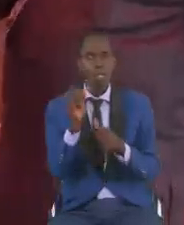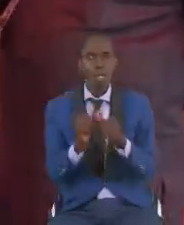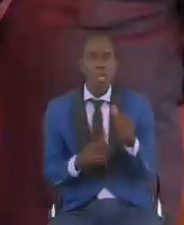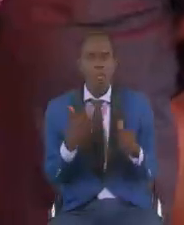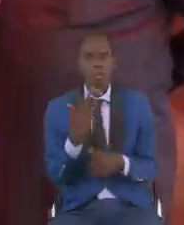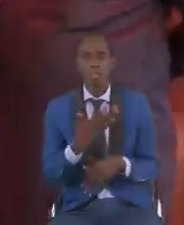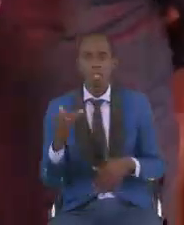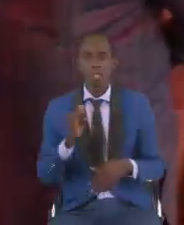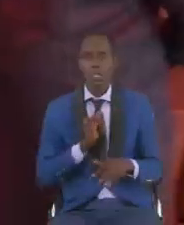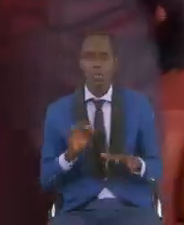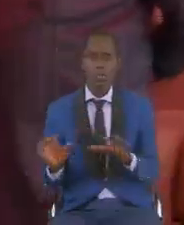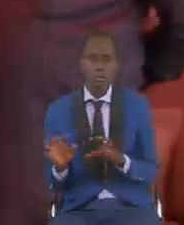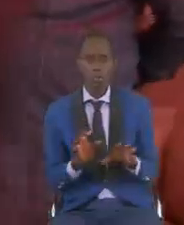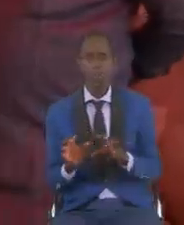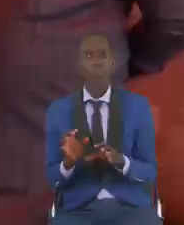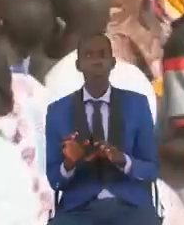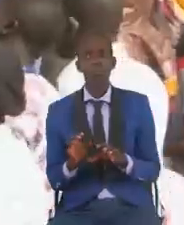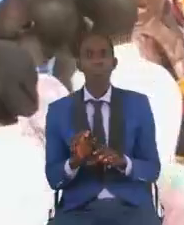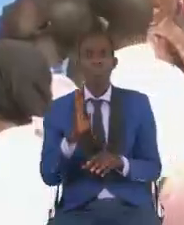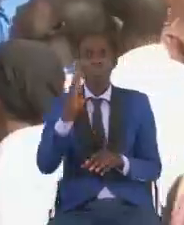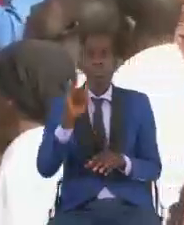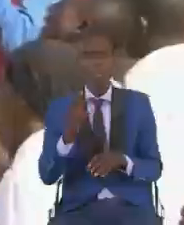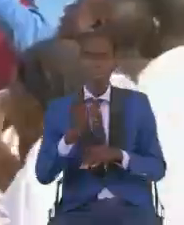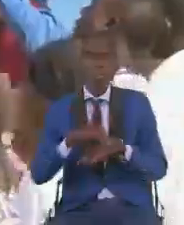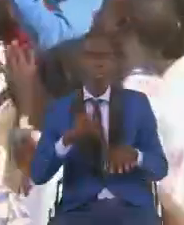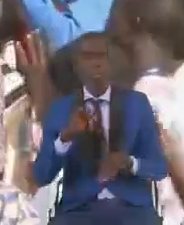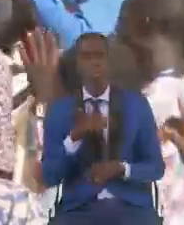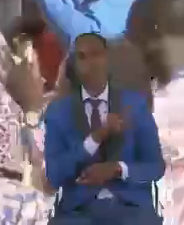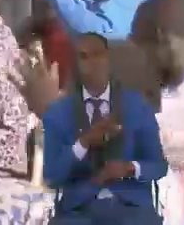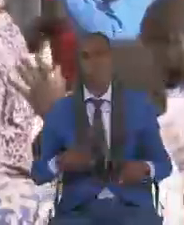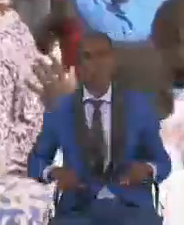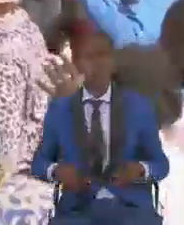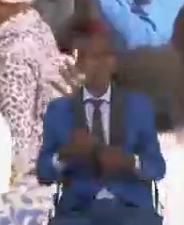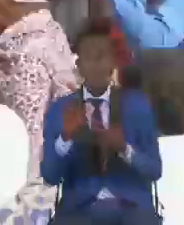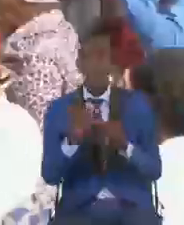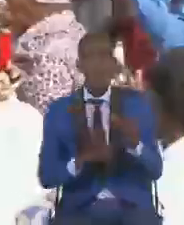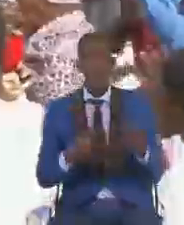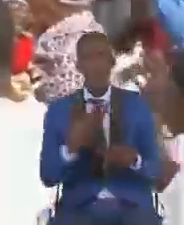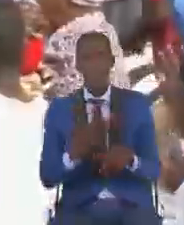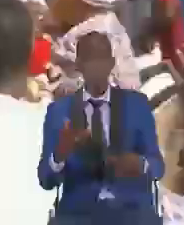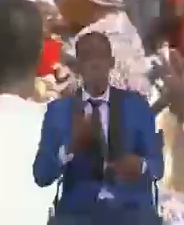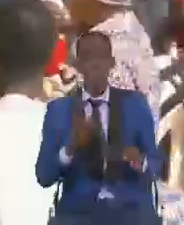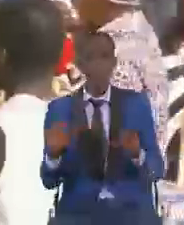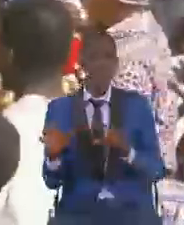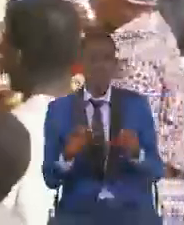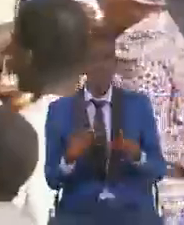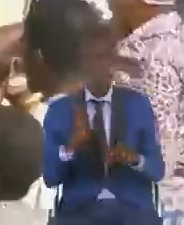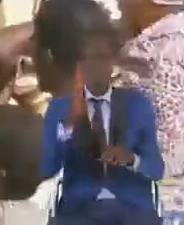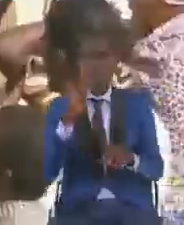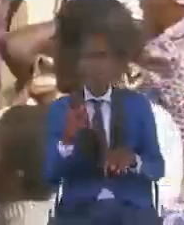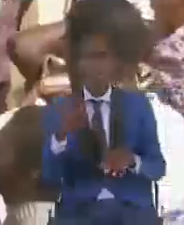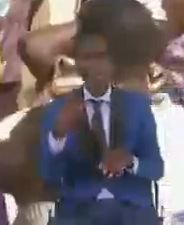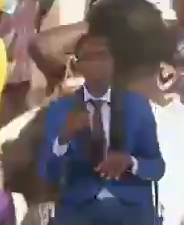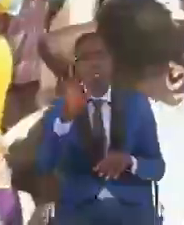do, by the calling of the Lord, everything I do, by the appointment